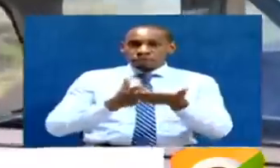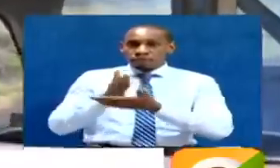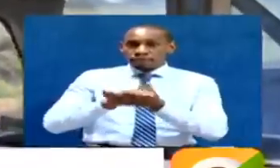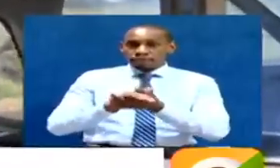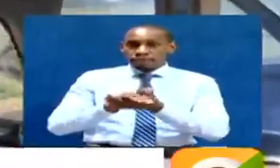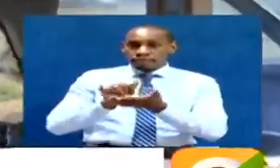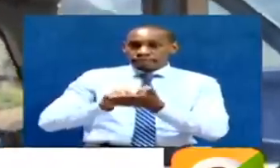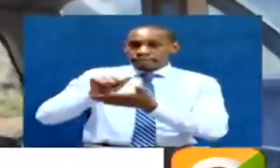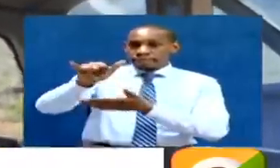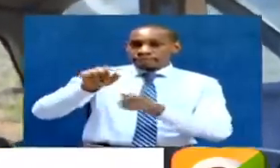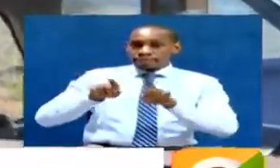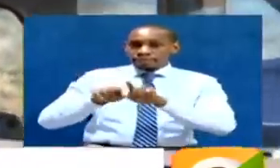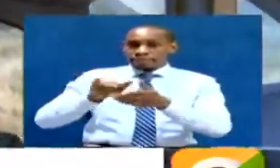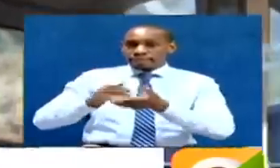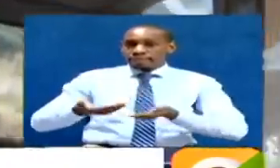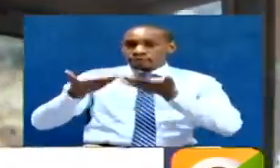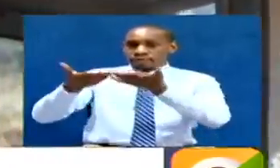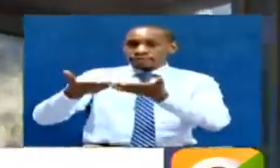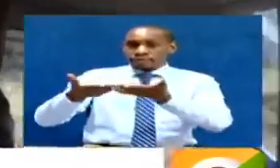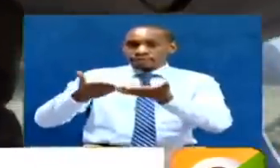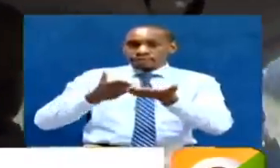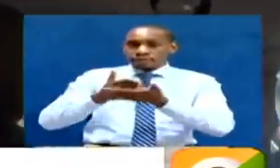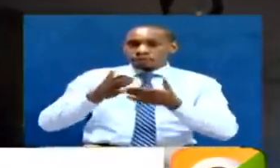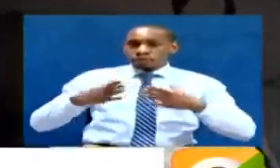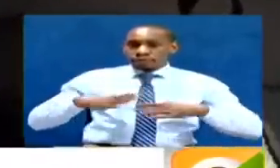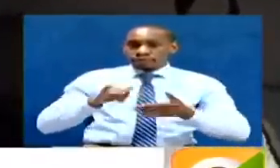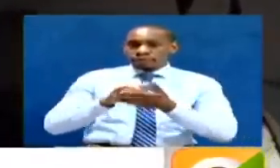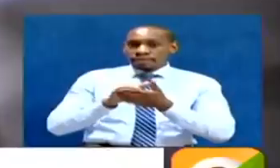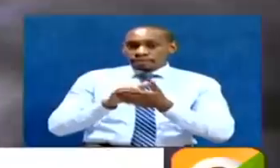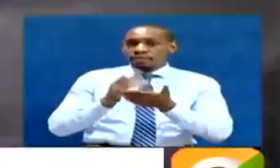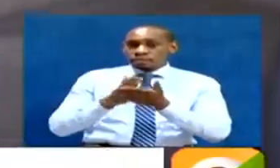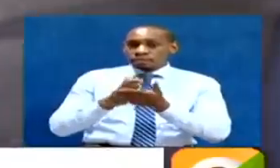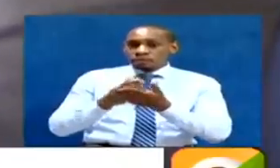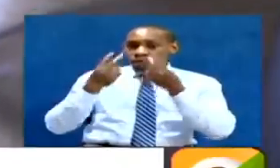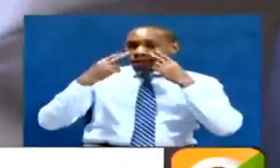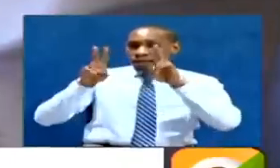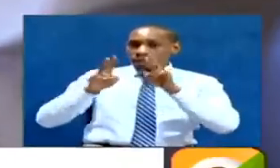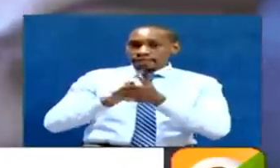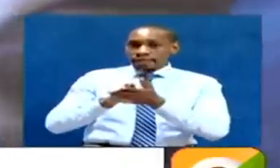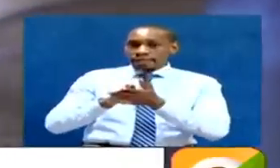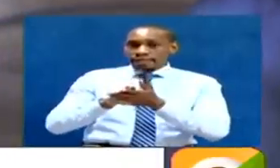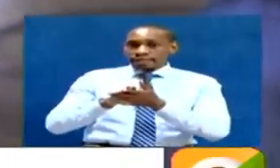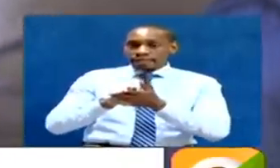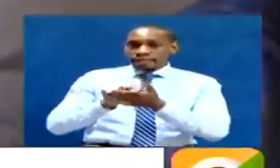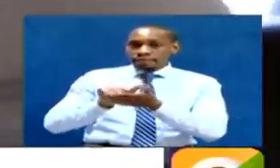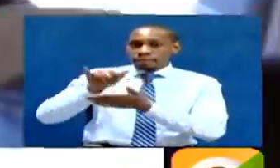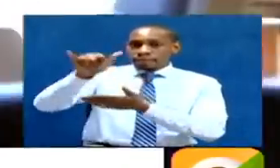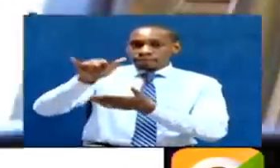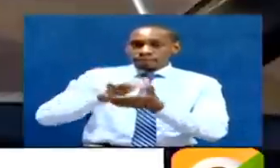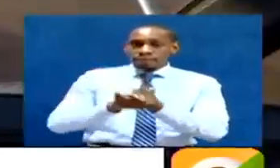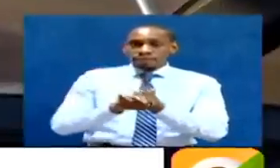co-invented the airplane, said, was handed down by those who looked enviously at birds at full speed soaring